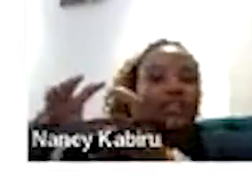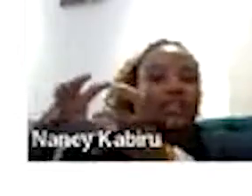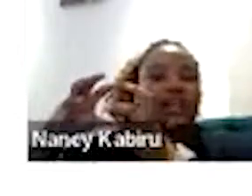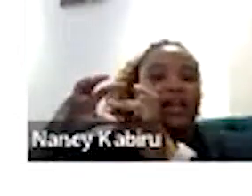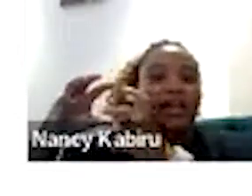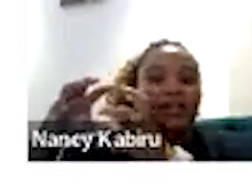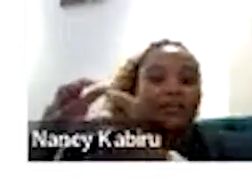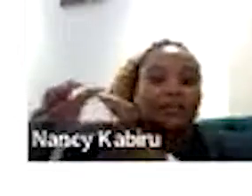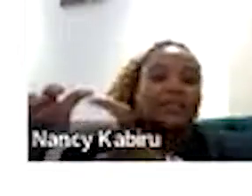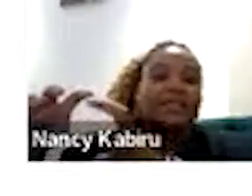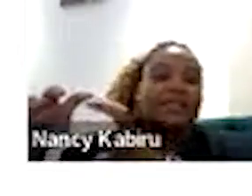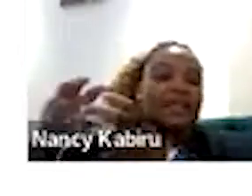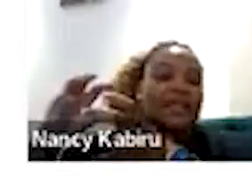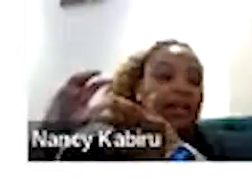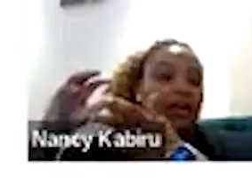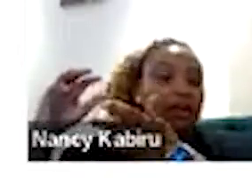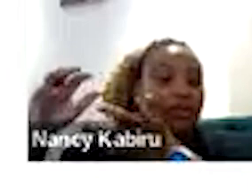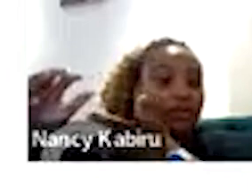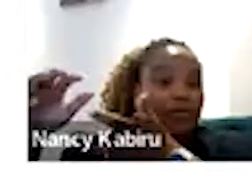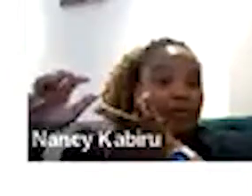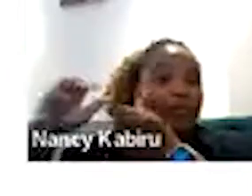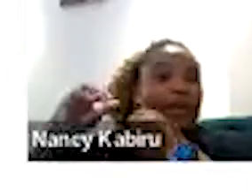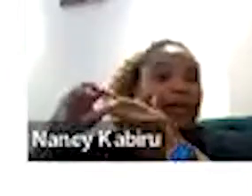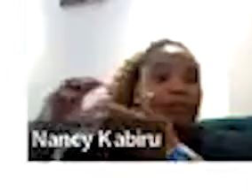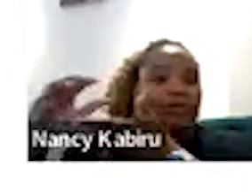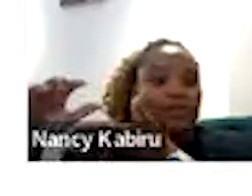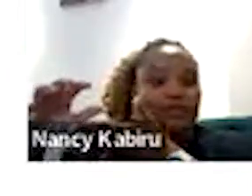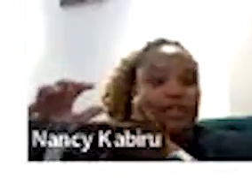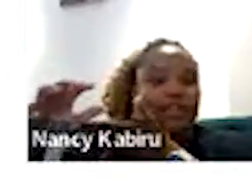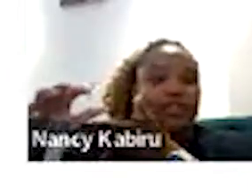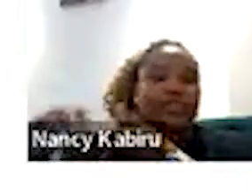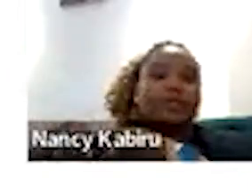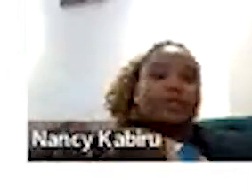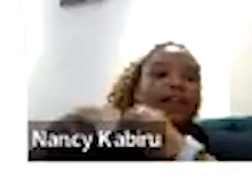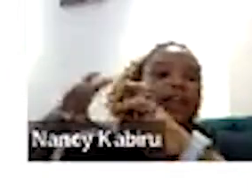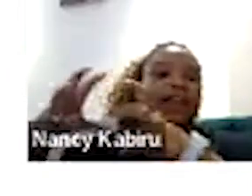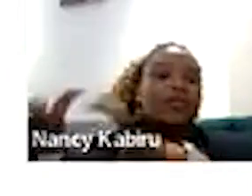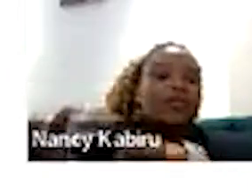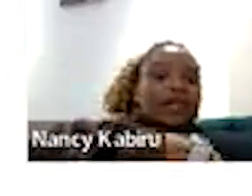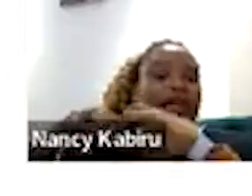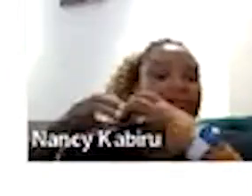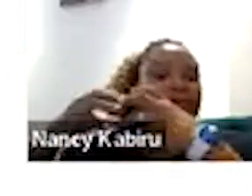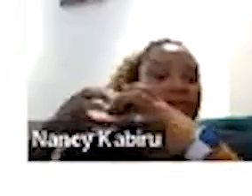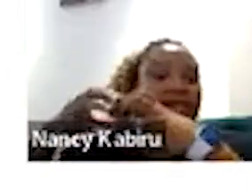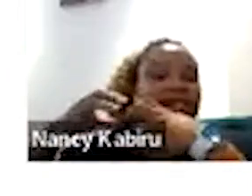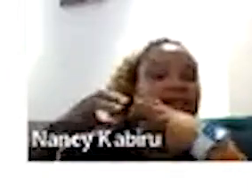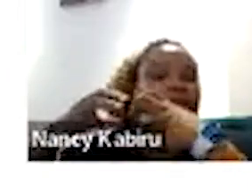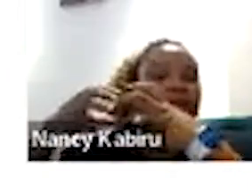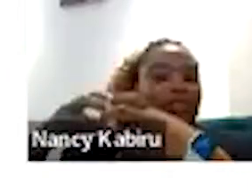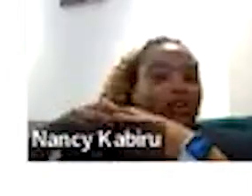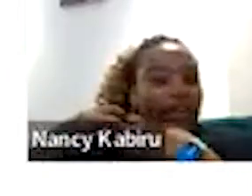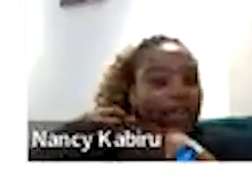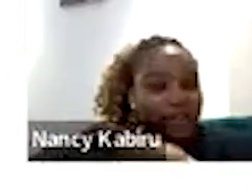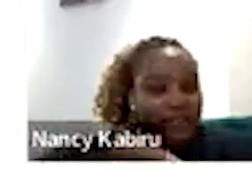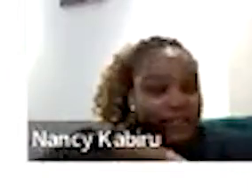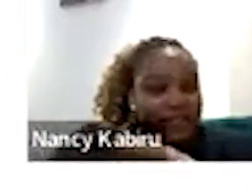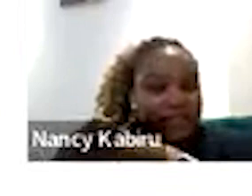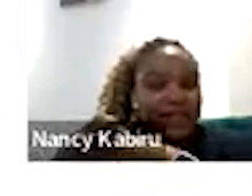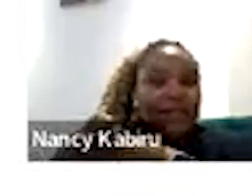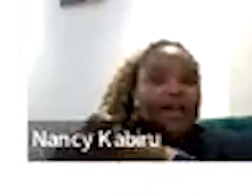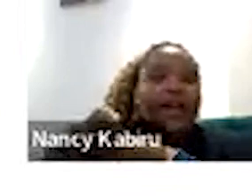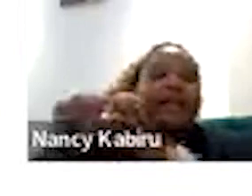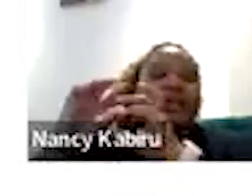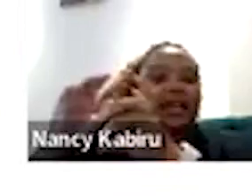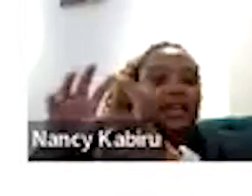through challenging life experiences like going through trauma and abusive relationship, then you will experience mental